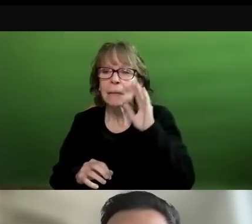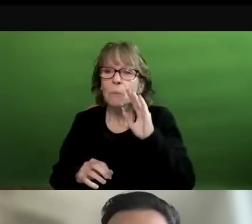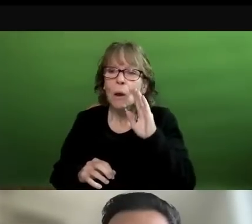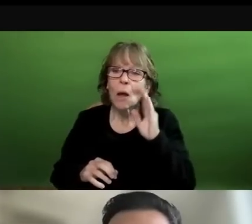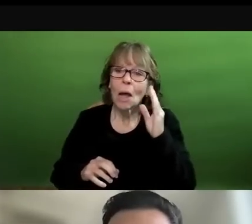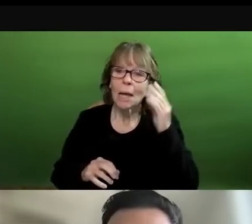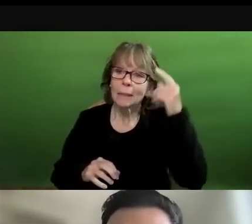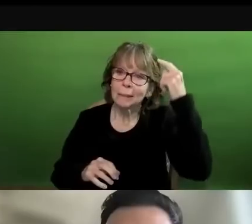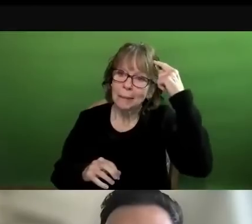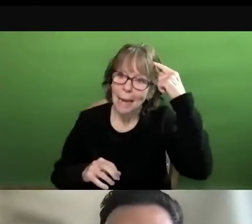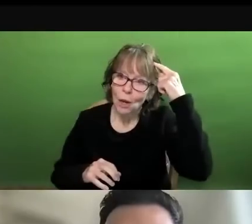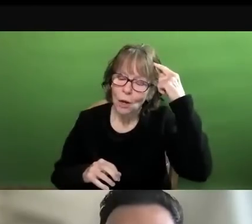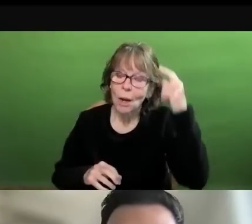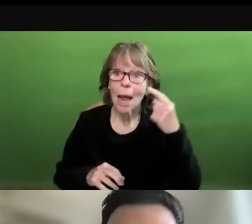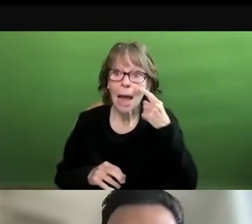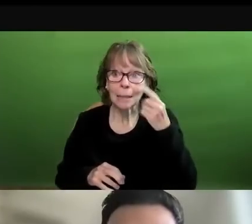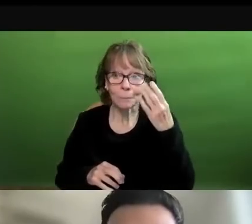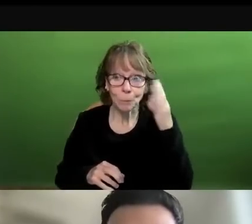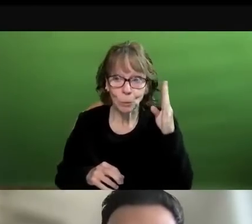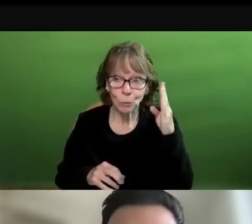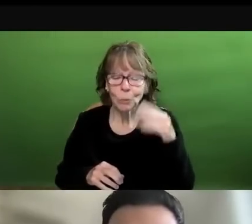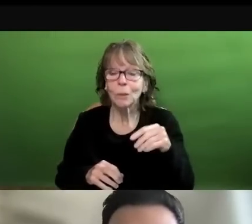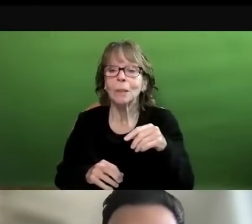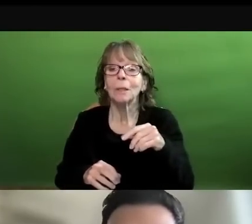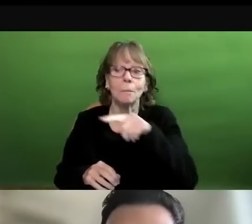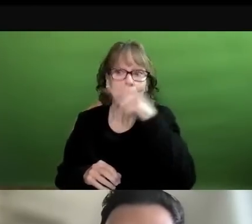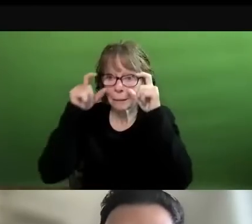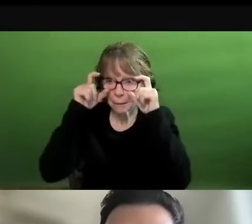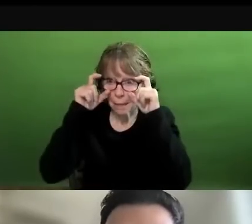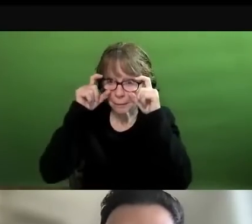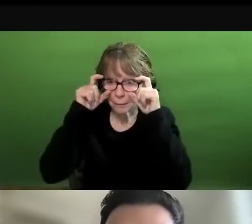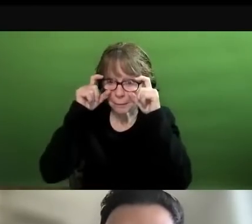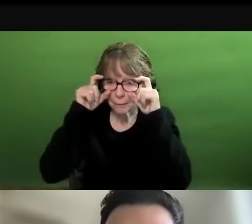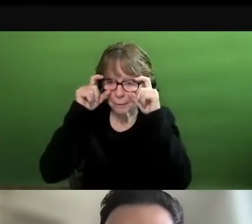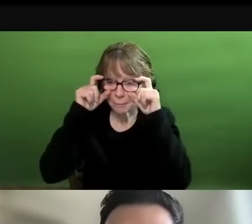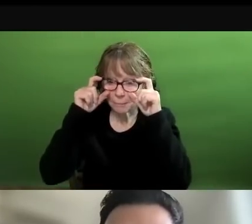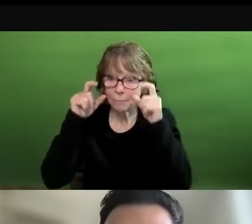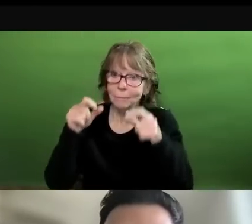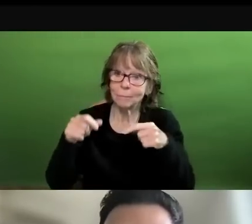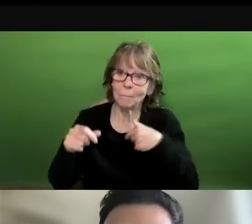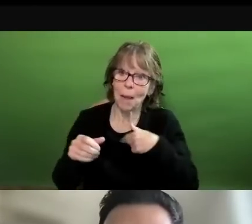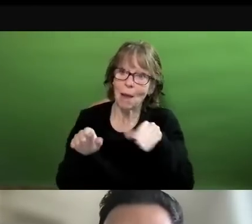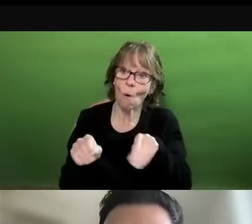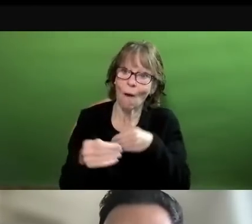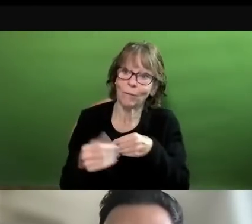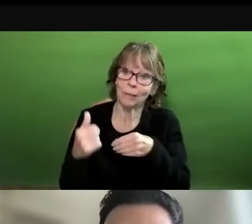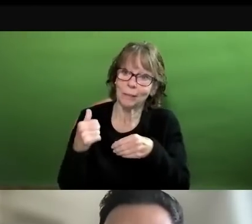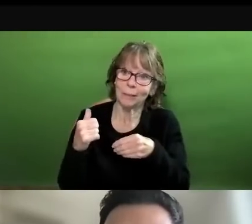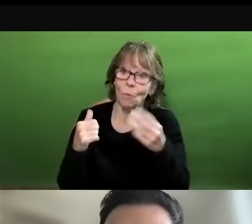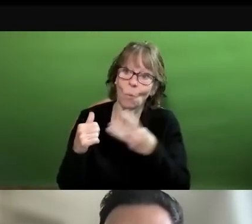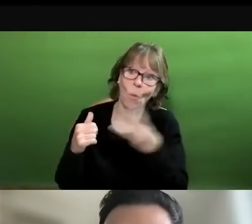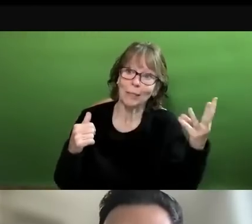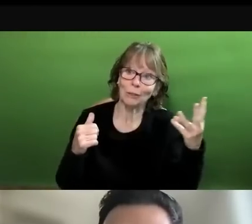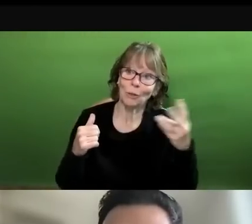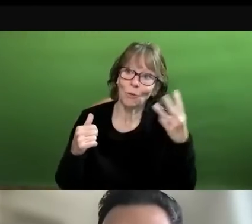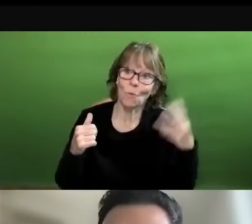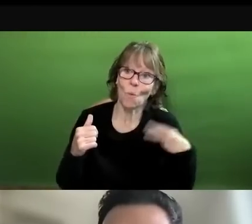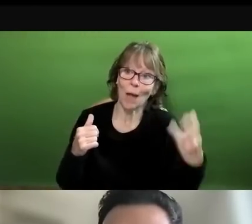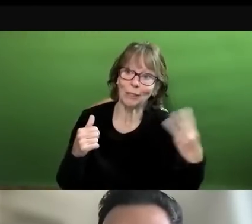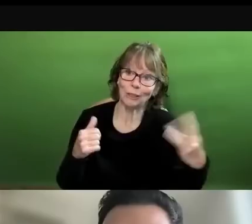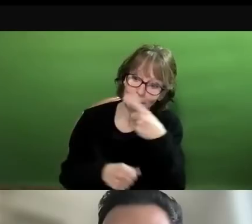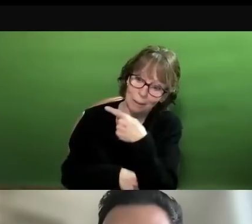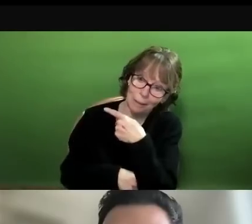blue eyes, black glasses, and I'm in my office here at Western Washington. You can see my window behind me